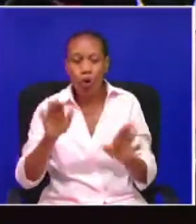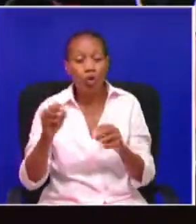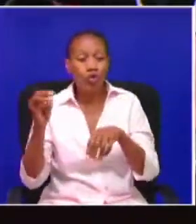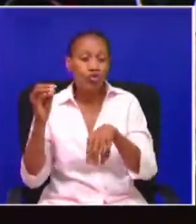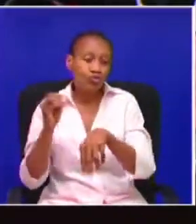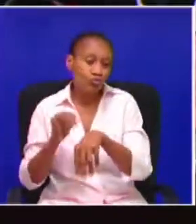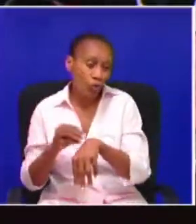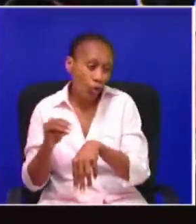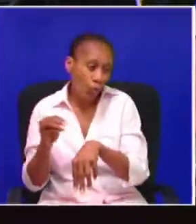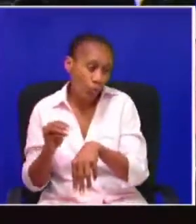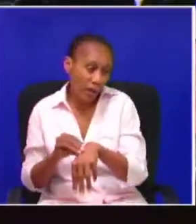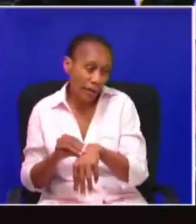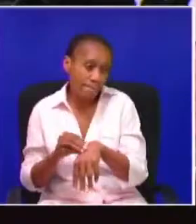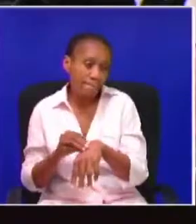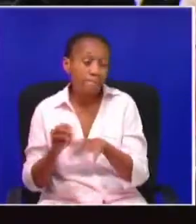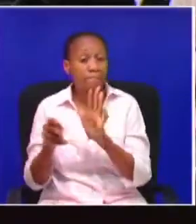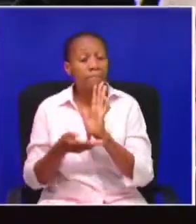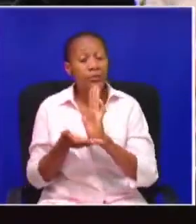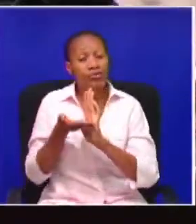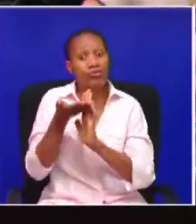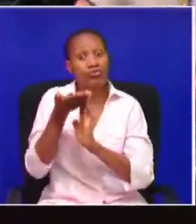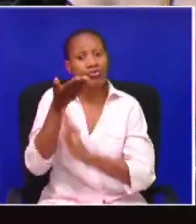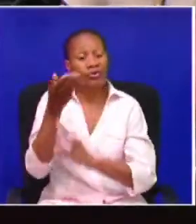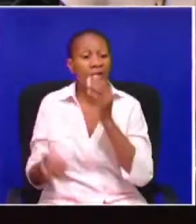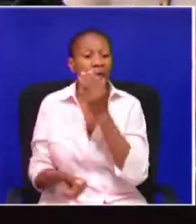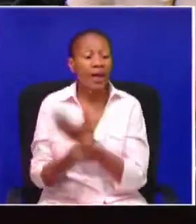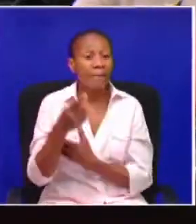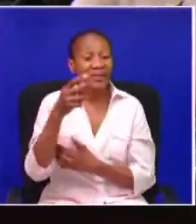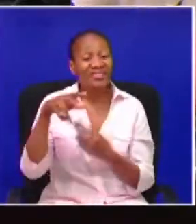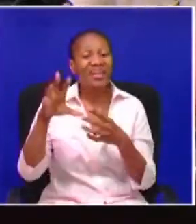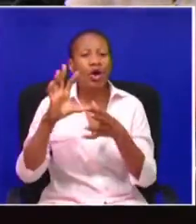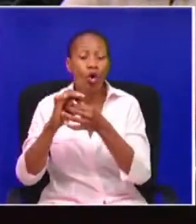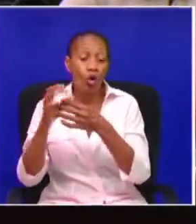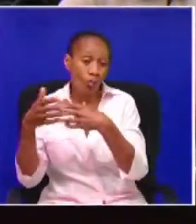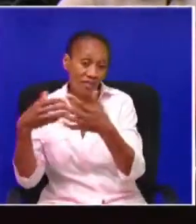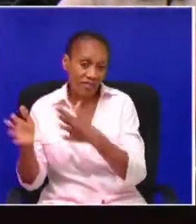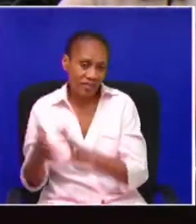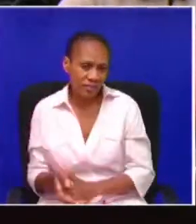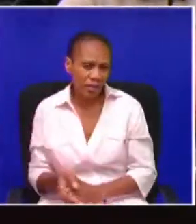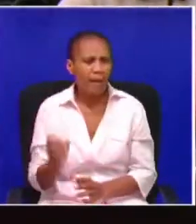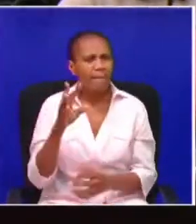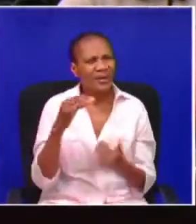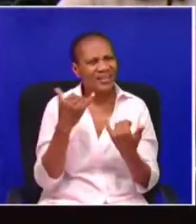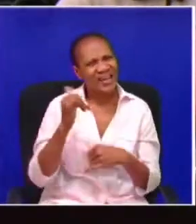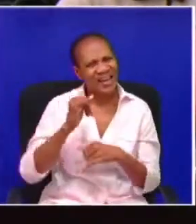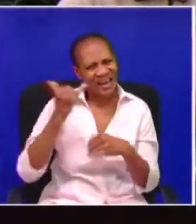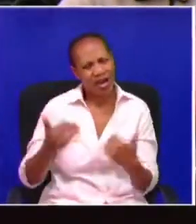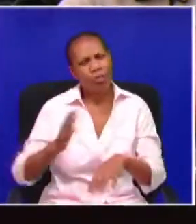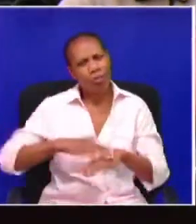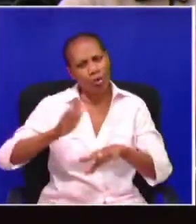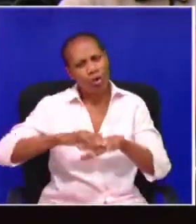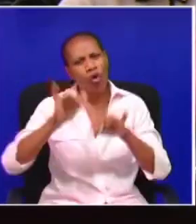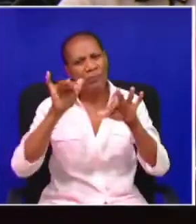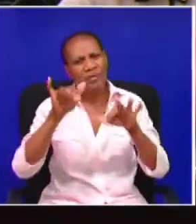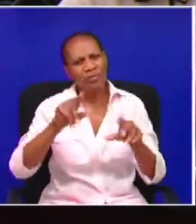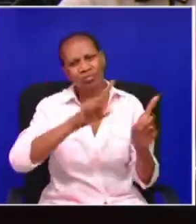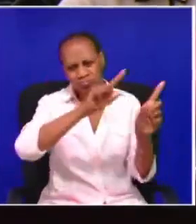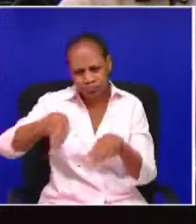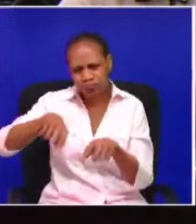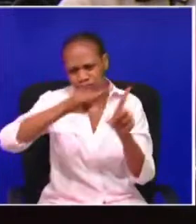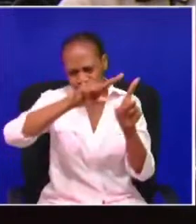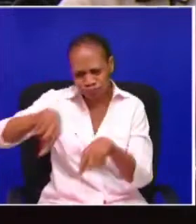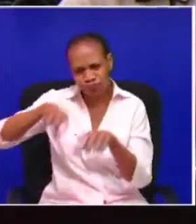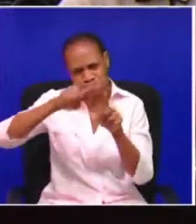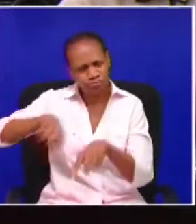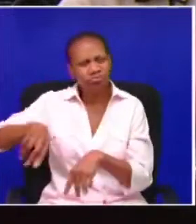Schreiber at the Border Management Authority, with a staggering increase of triple the number of illegal border crossings stopped in the last festive season